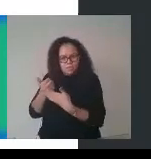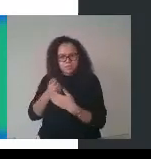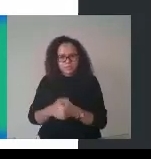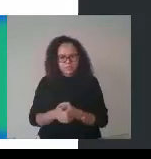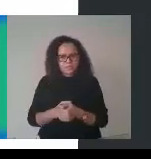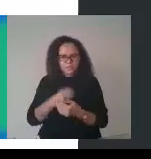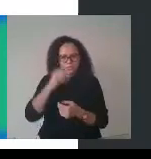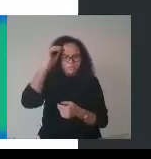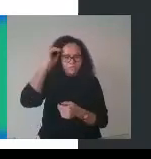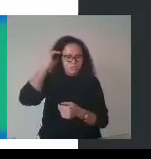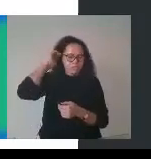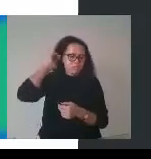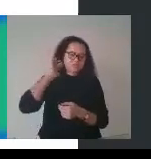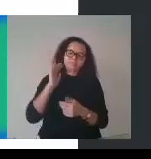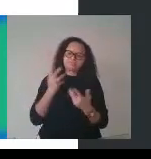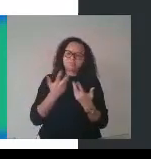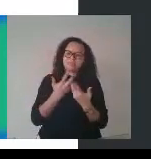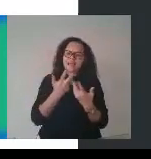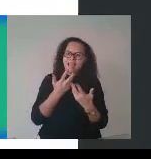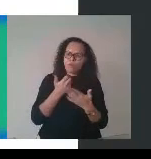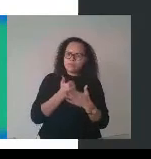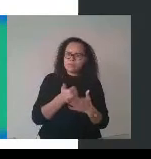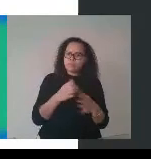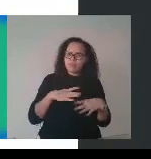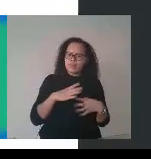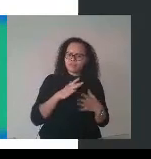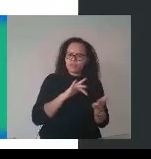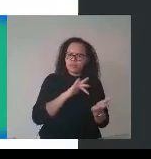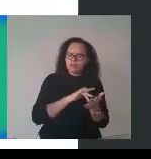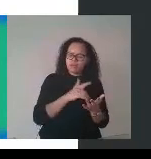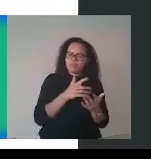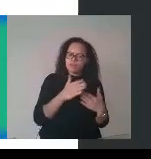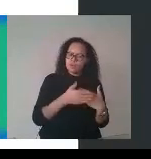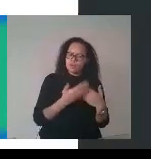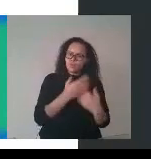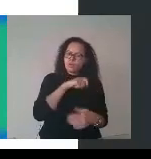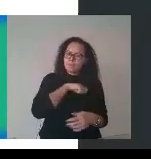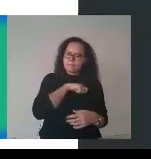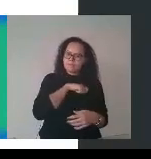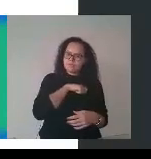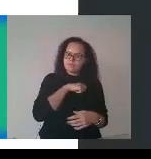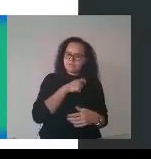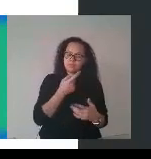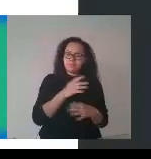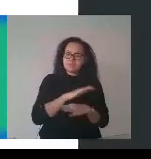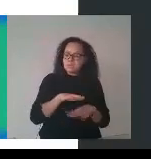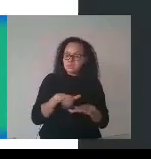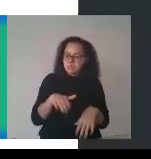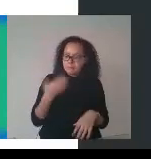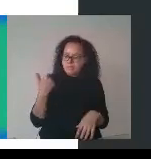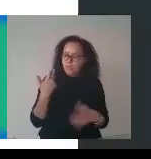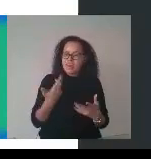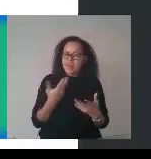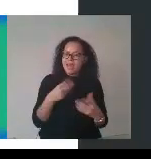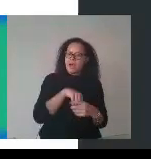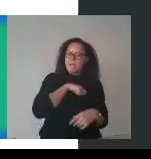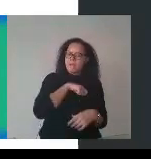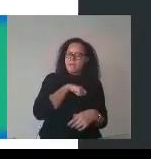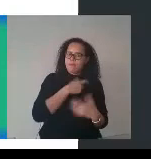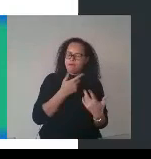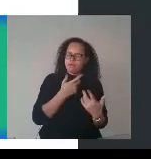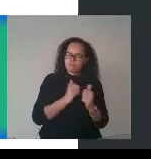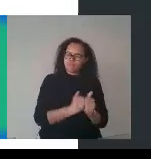boosting the leisure sector, it means new members. It means hard to reach groups that are becoming members, non-swimmers becoming pool users, and valuable services for